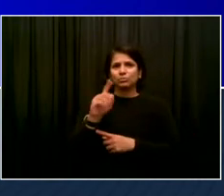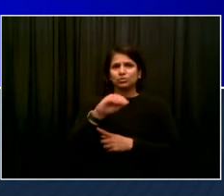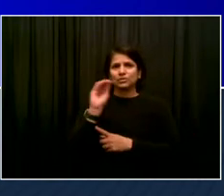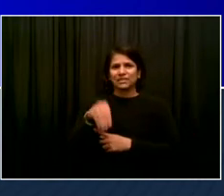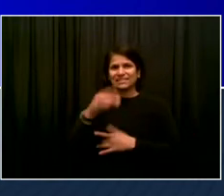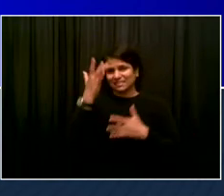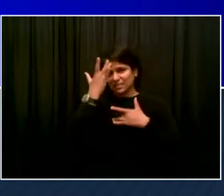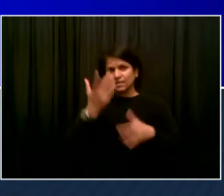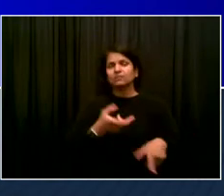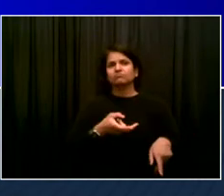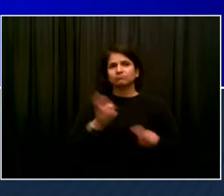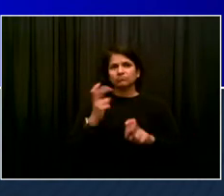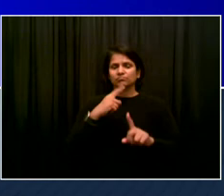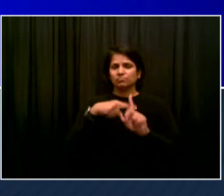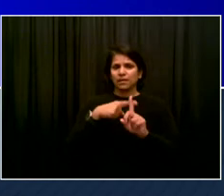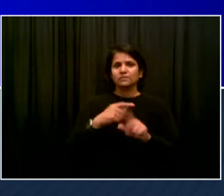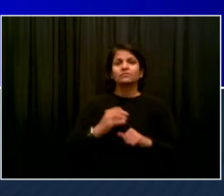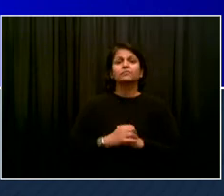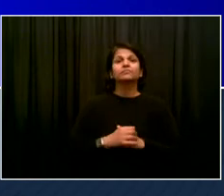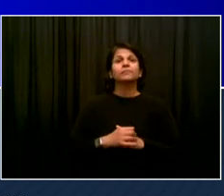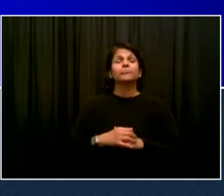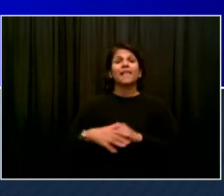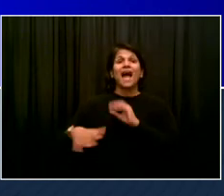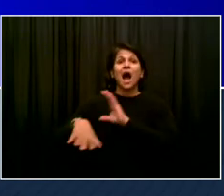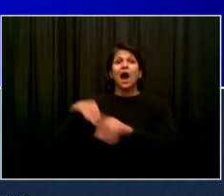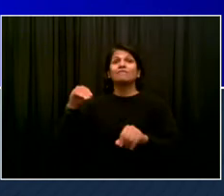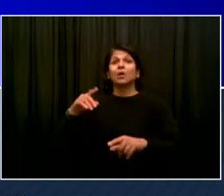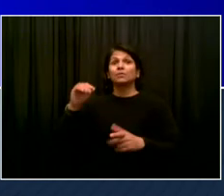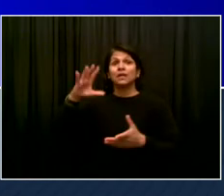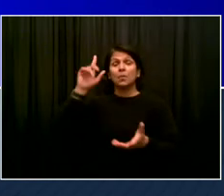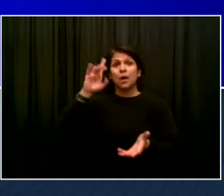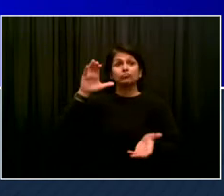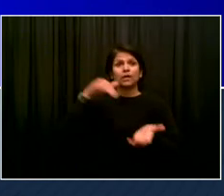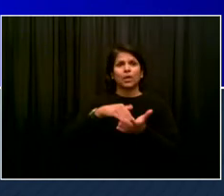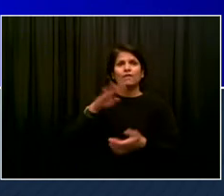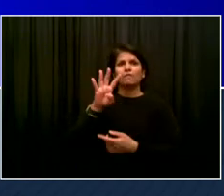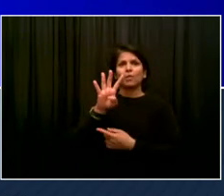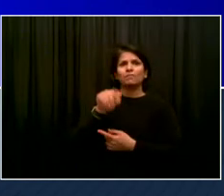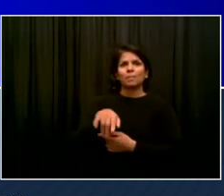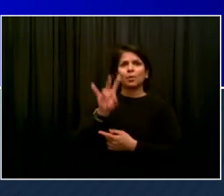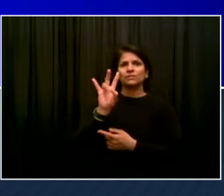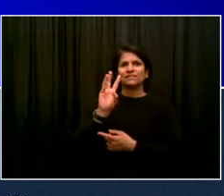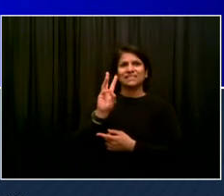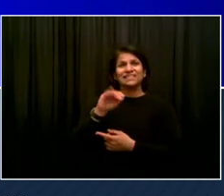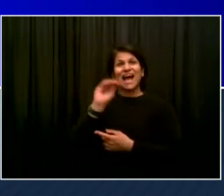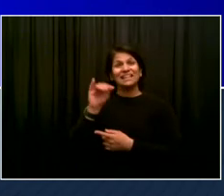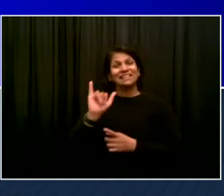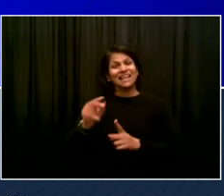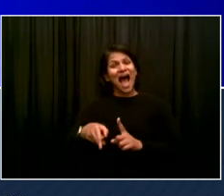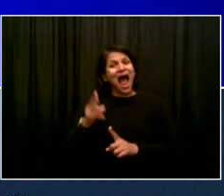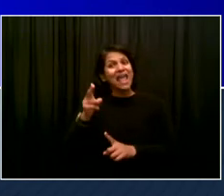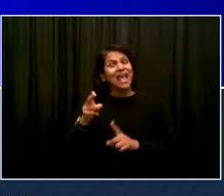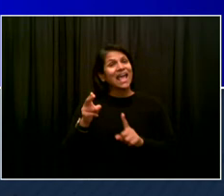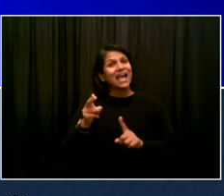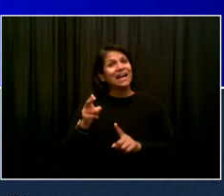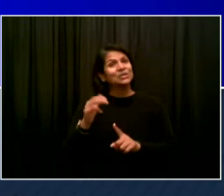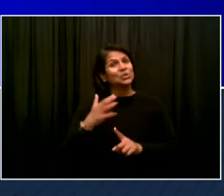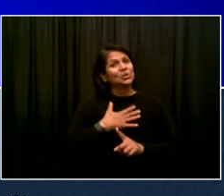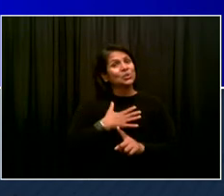people, 4.76. Very high, and yet, thank God, because of all the actions that have been taken, all the